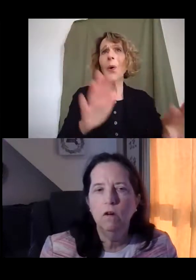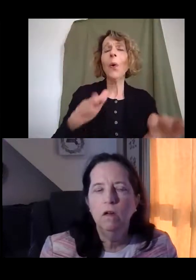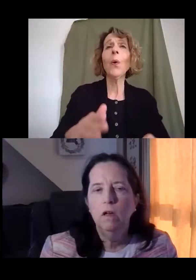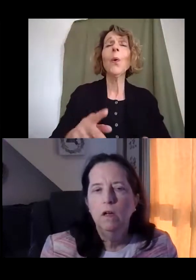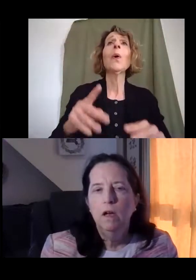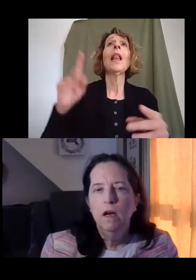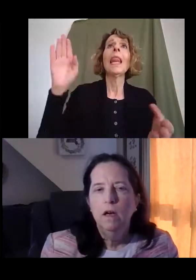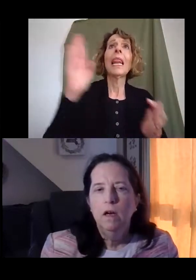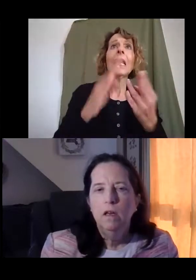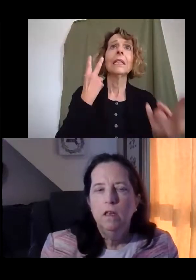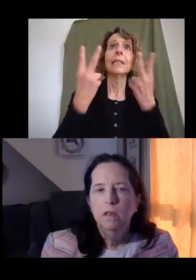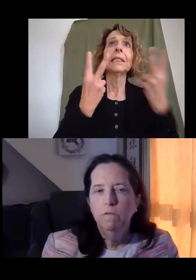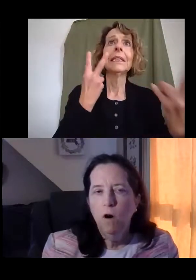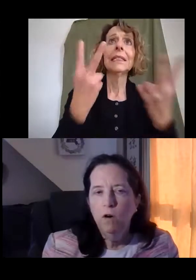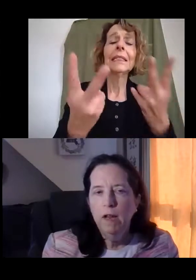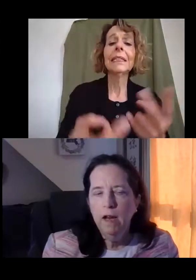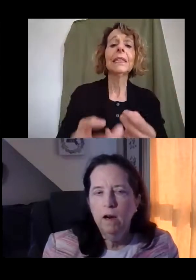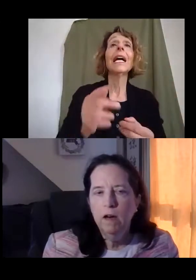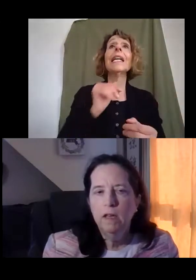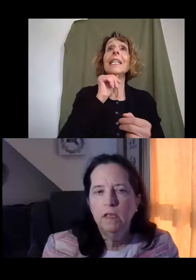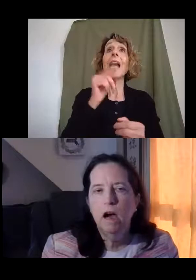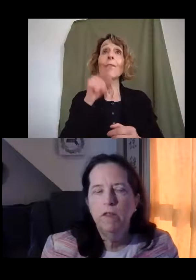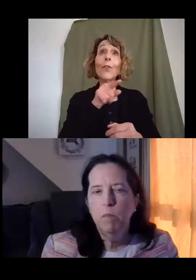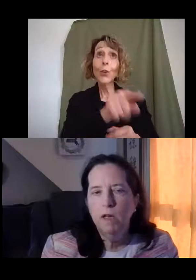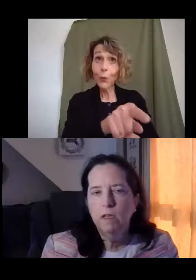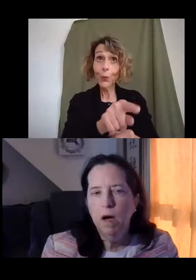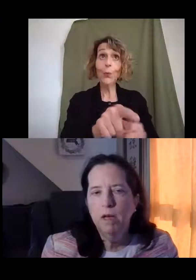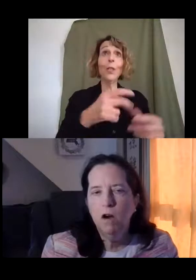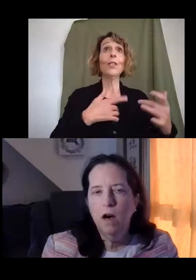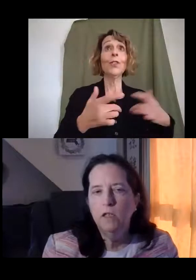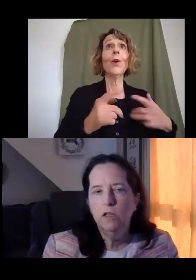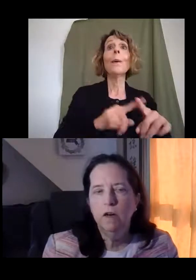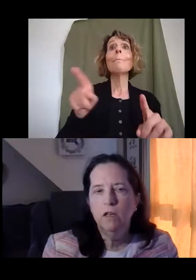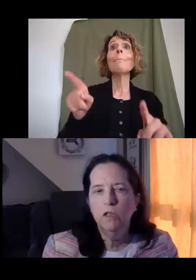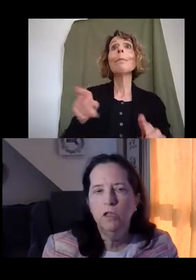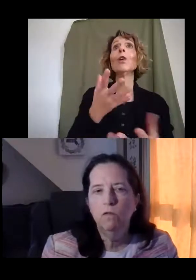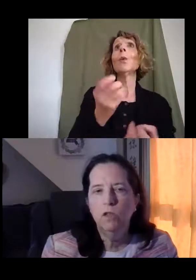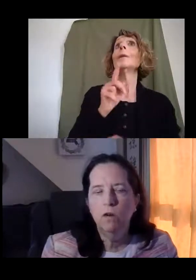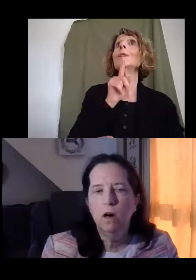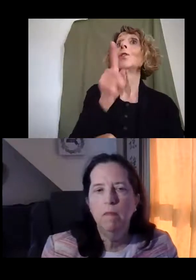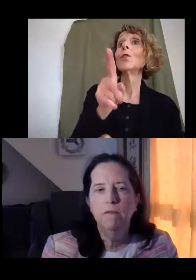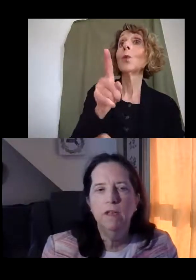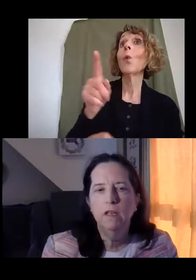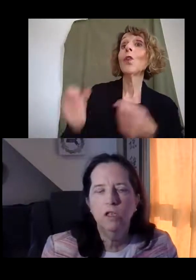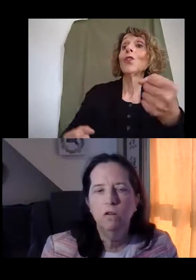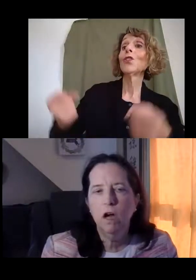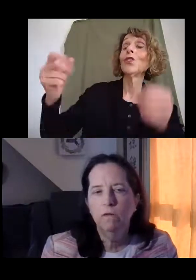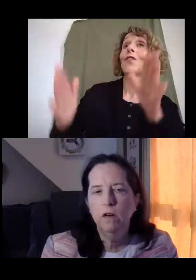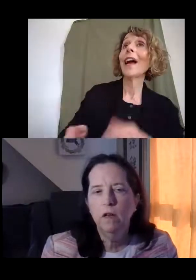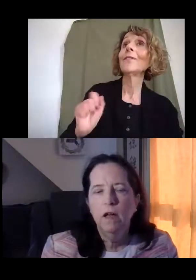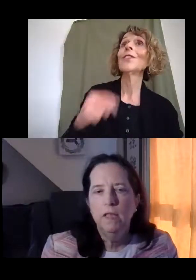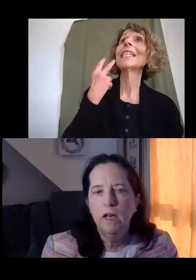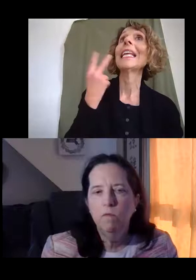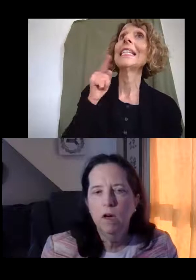you. The photo here is of the Boston Public Gardens during a snowstorm. Everything's snow